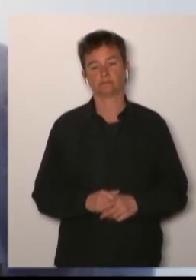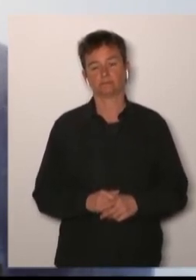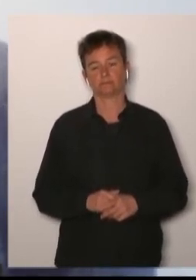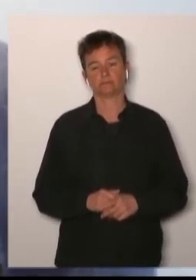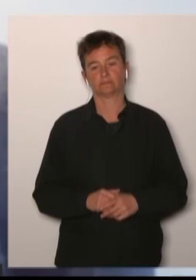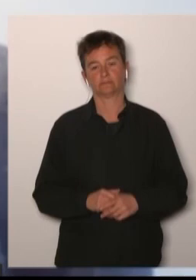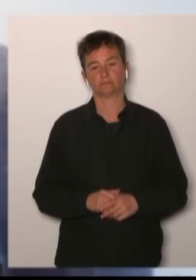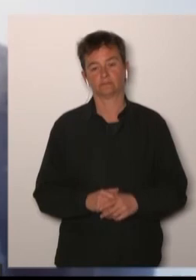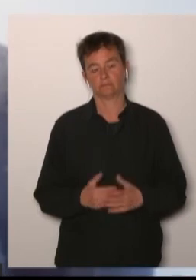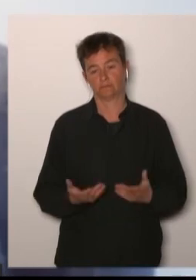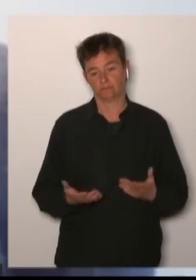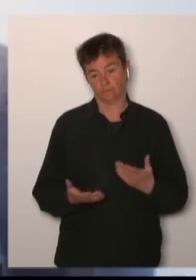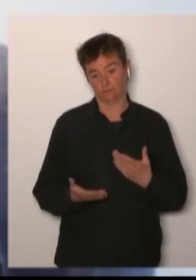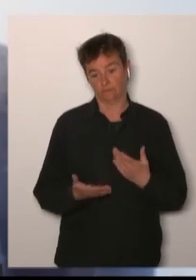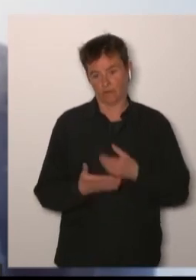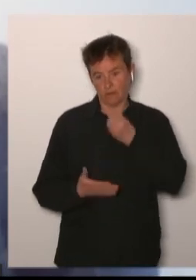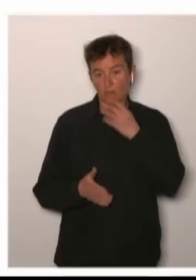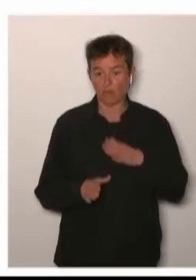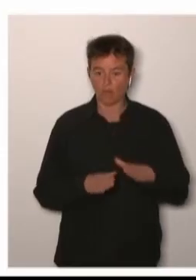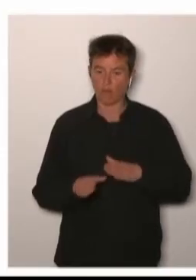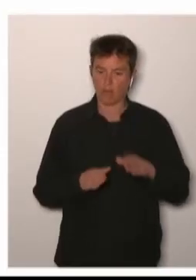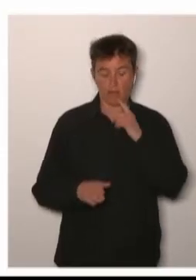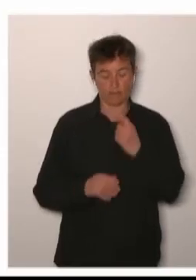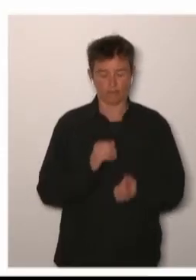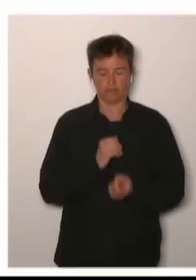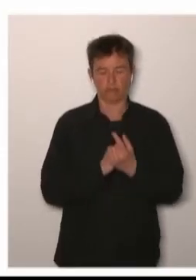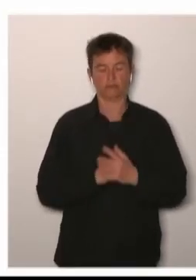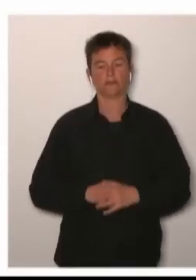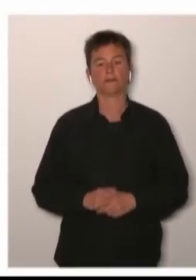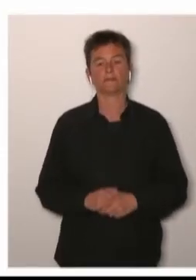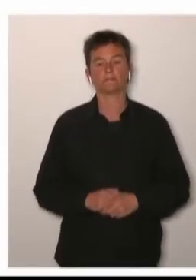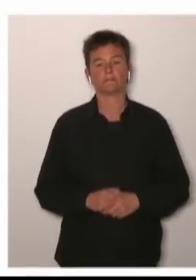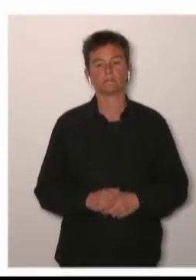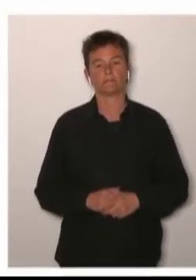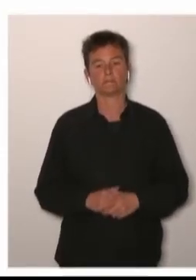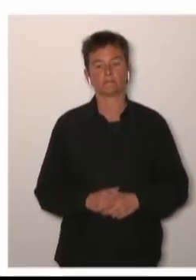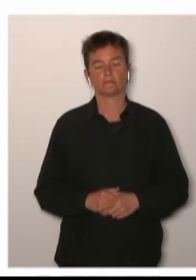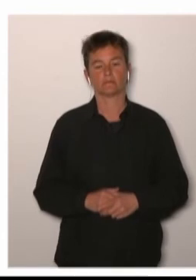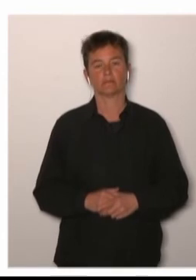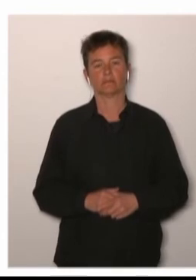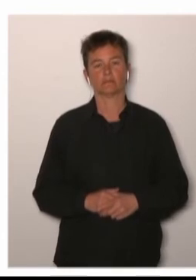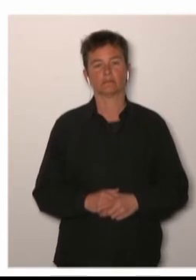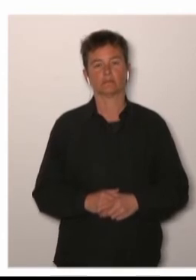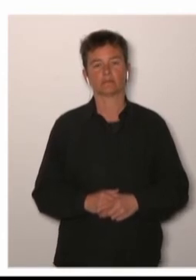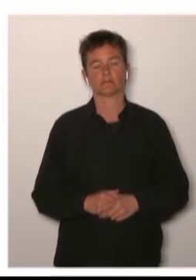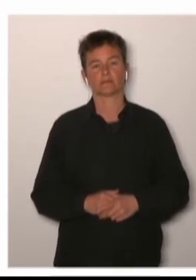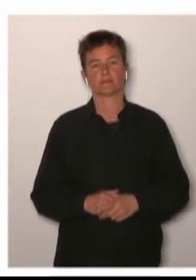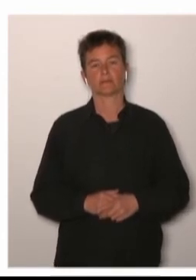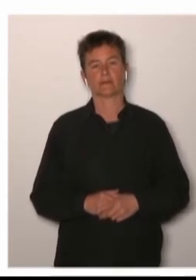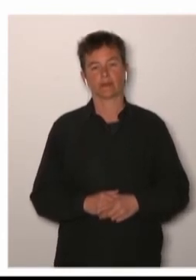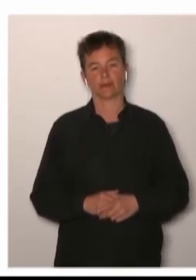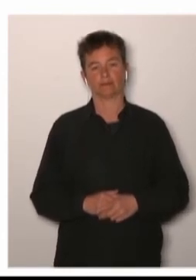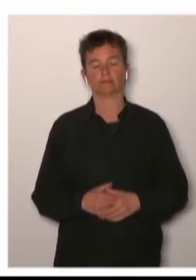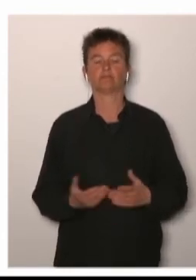make a difference in that regard. There's in that multi-stakeholder collaboration,